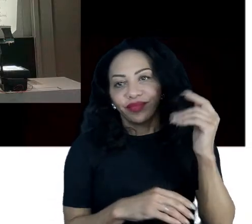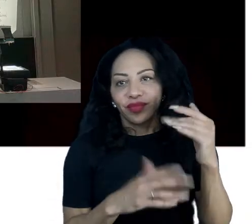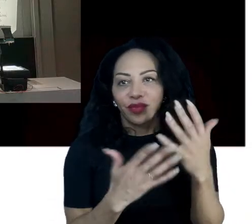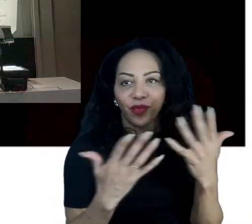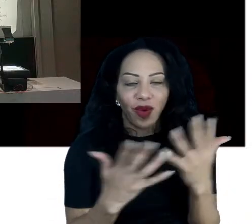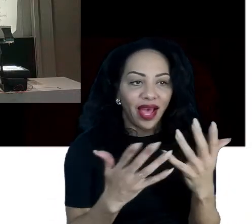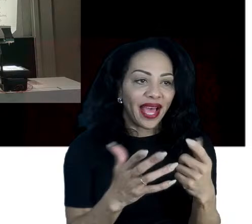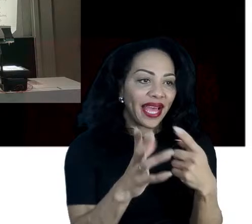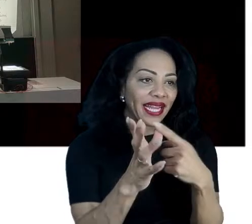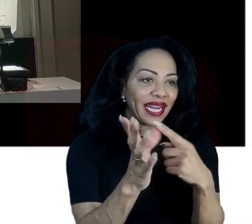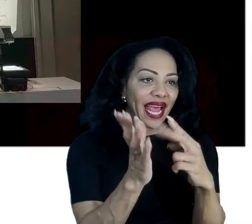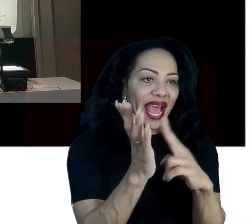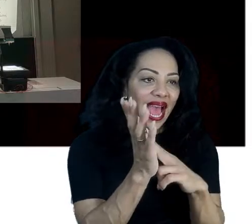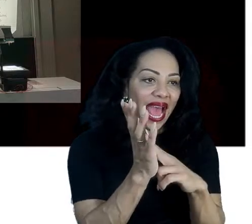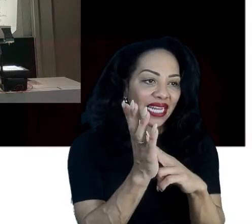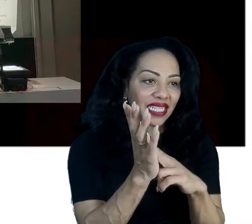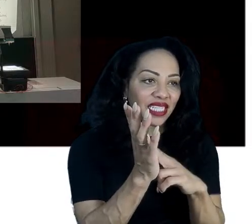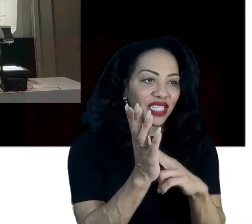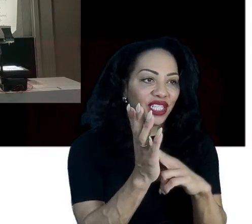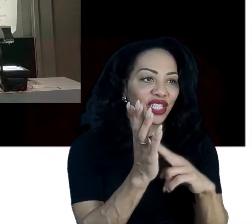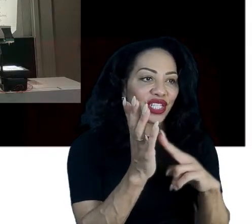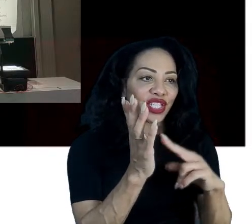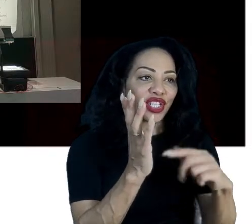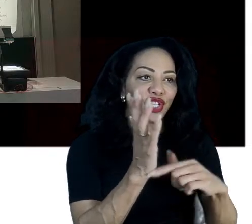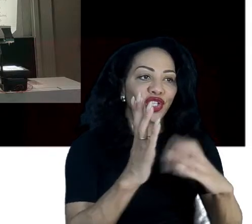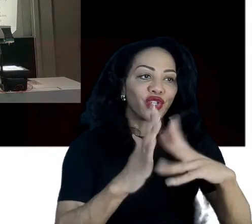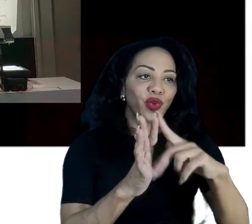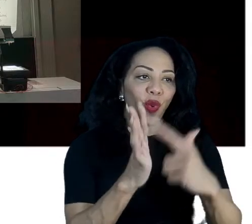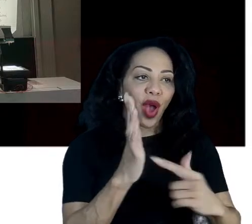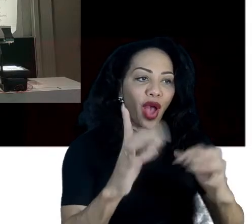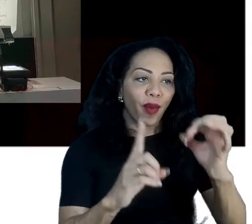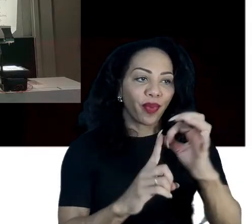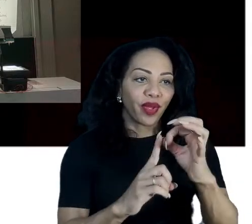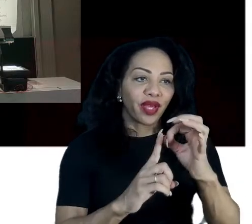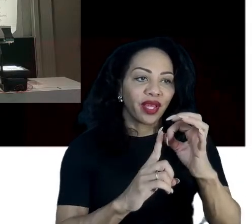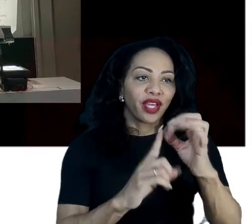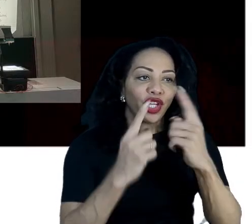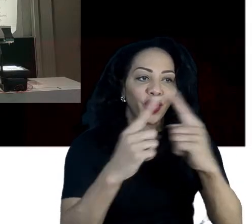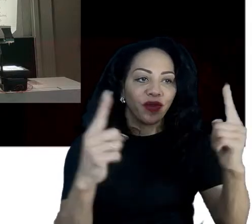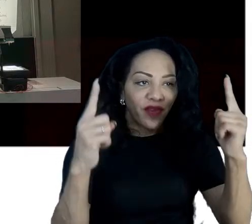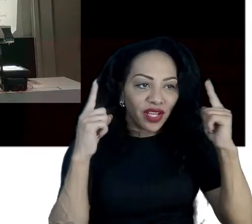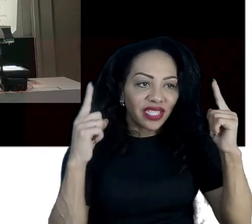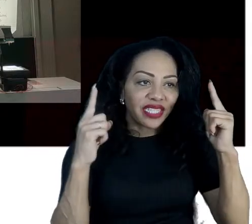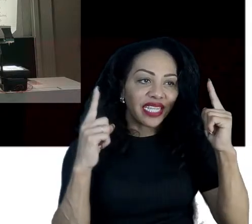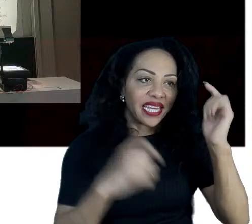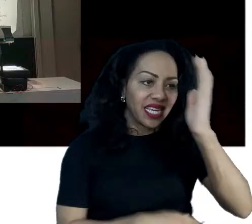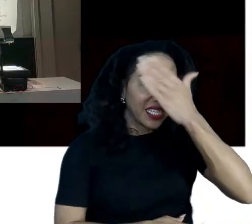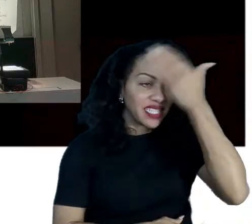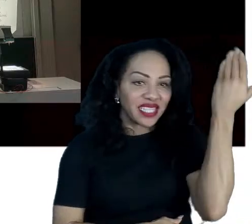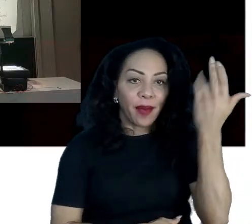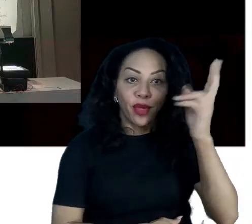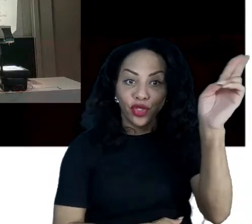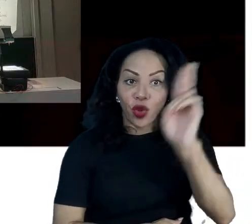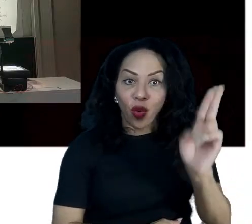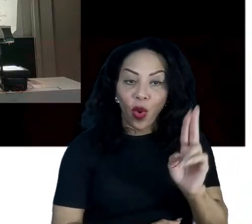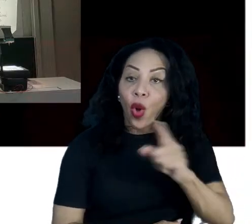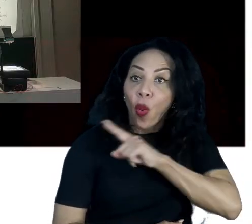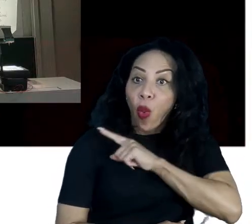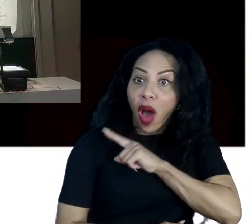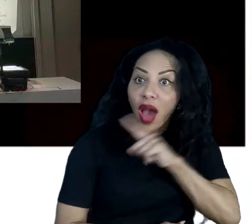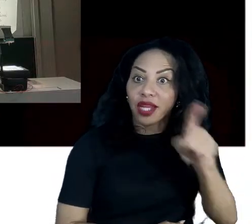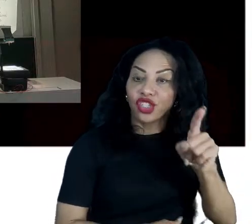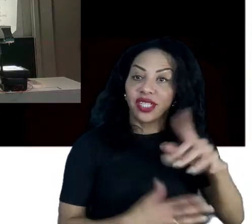Antwerp in August, and she began her keynote with an OHP, and immediately I was transported back to my